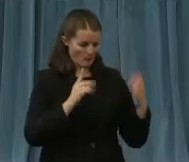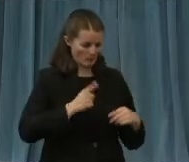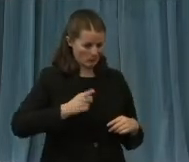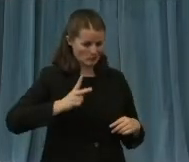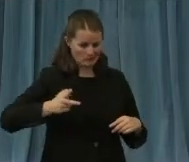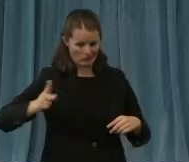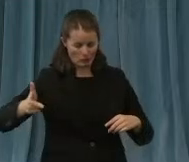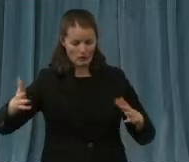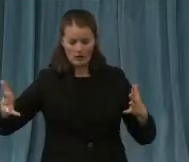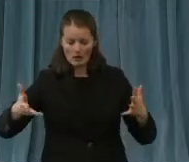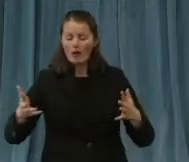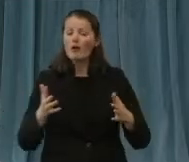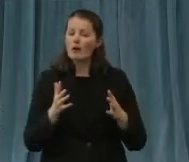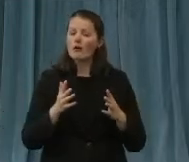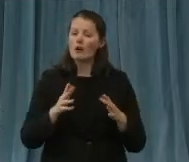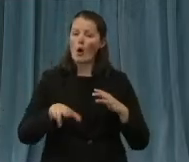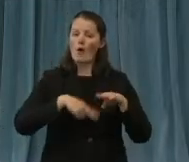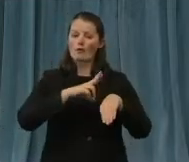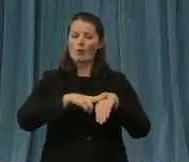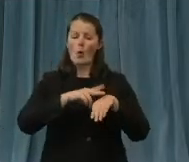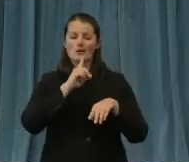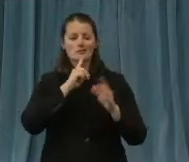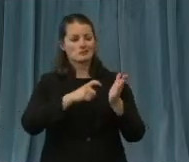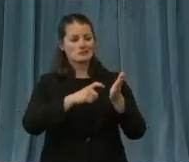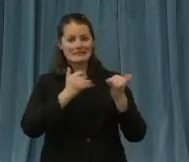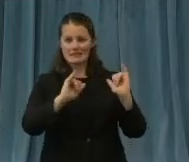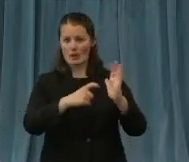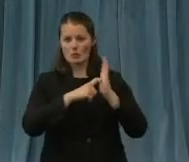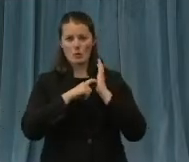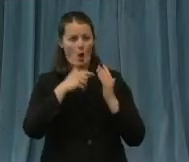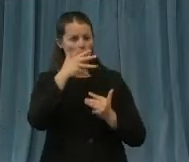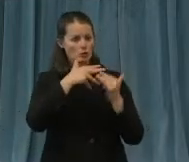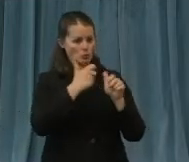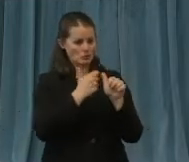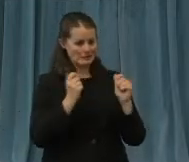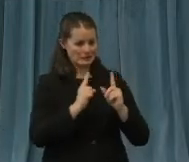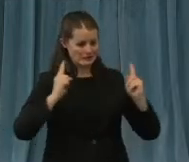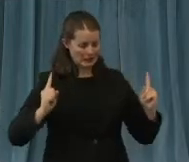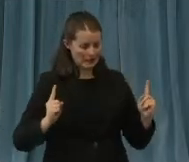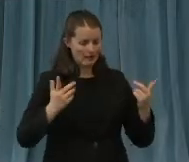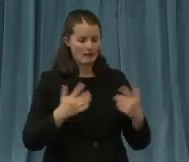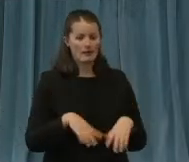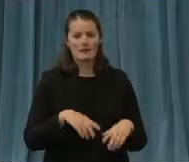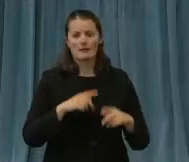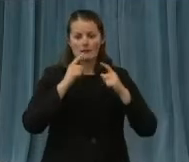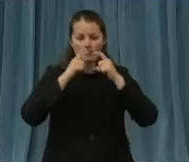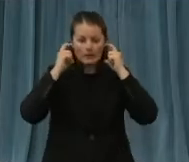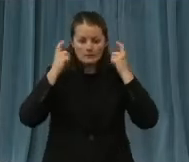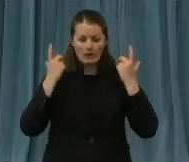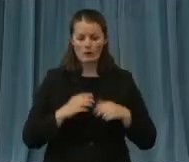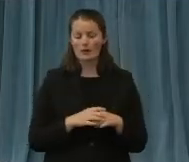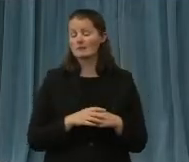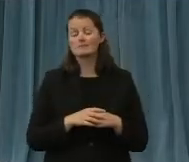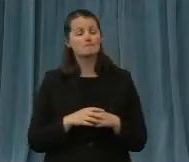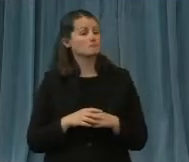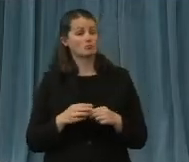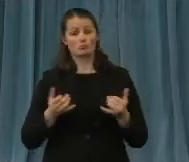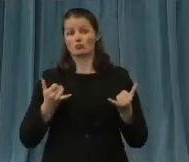the social distancing, wearing face coverings, we'll be able to open up more of them and expand that, but I don't have specific